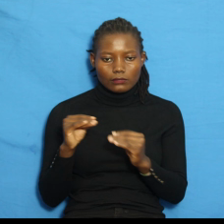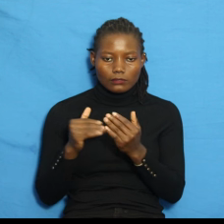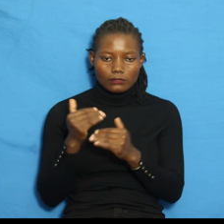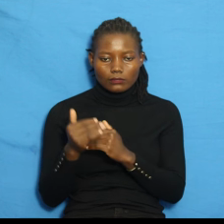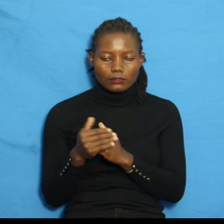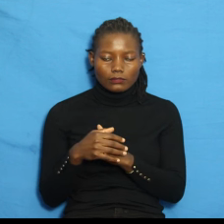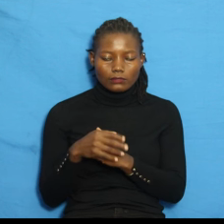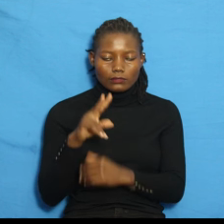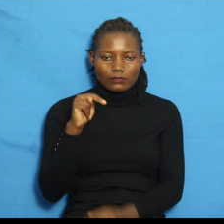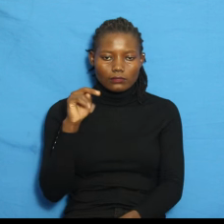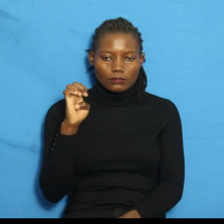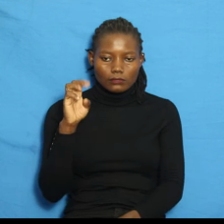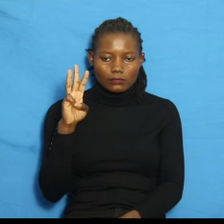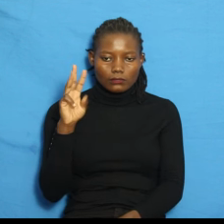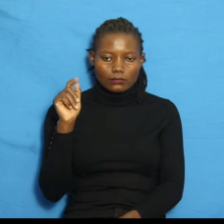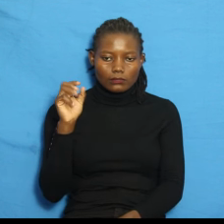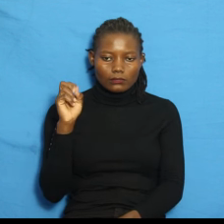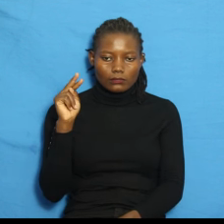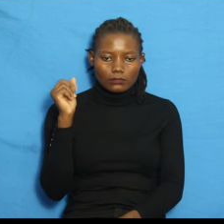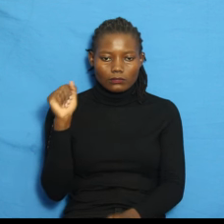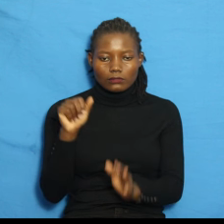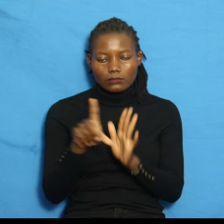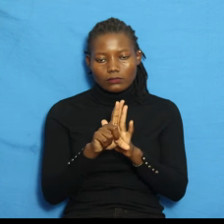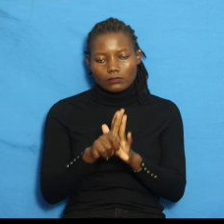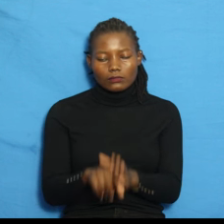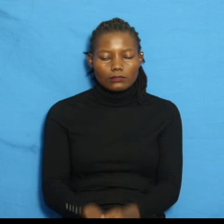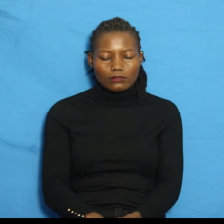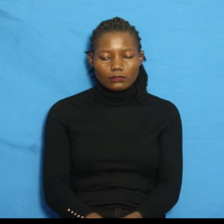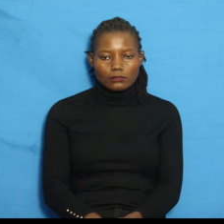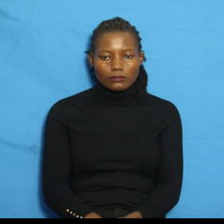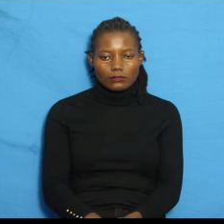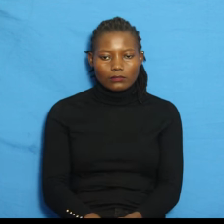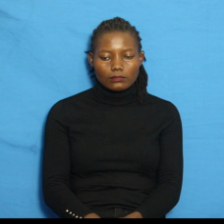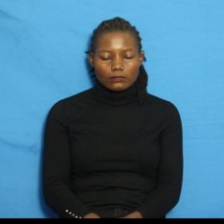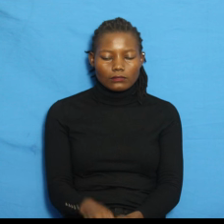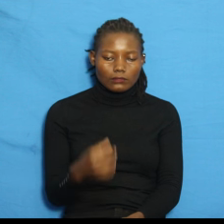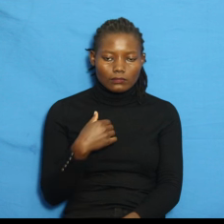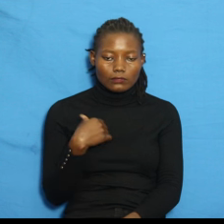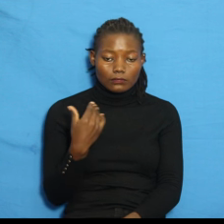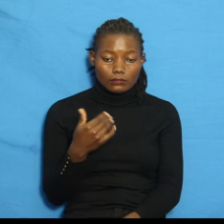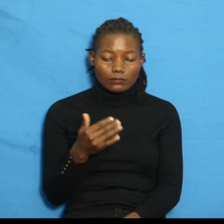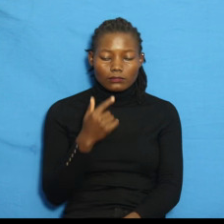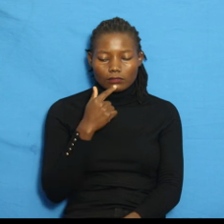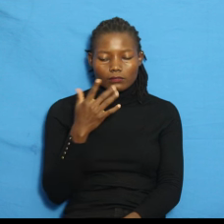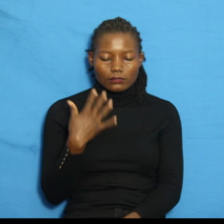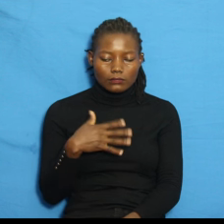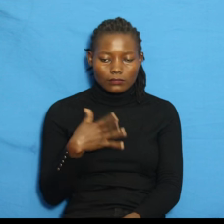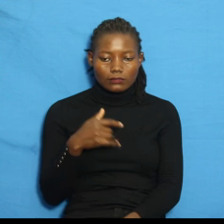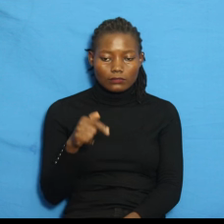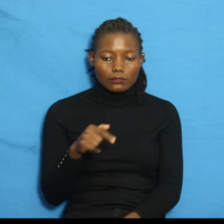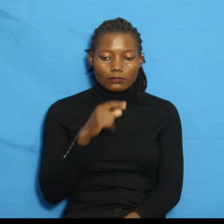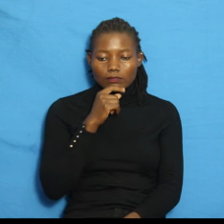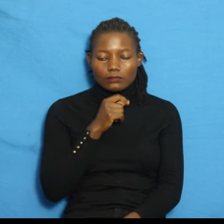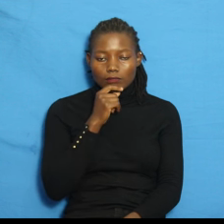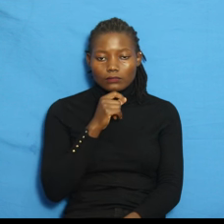I'll move now to the next one of Newton's laws. Now, I always